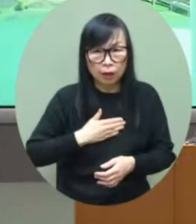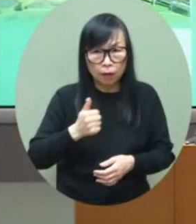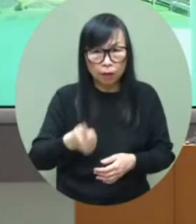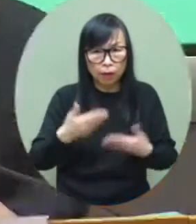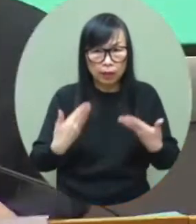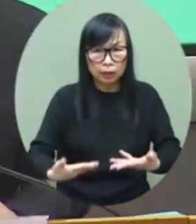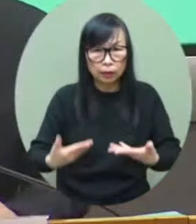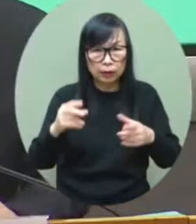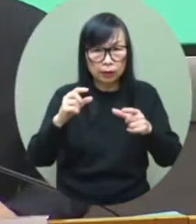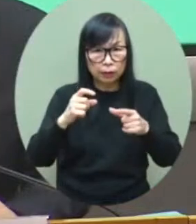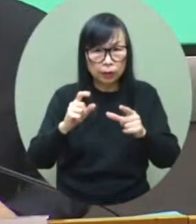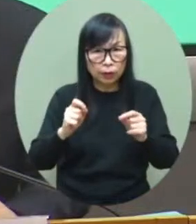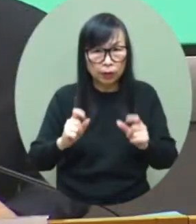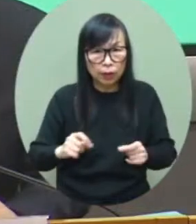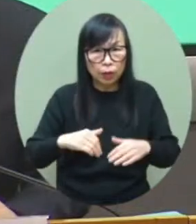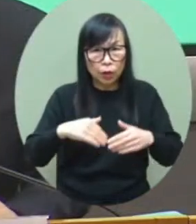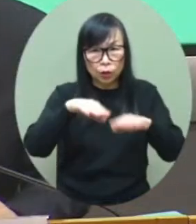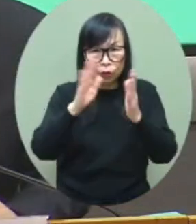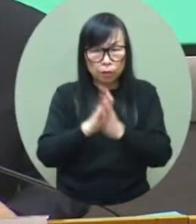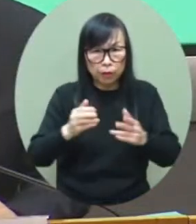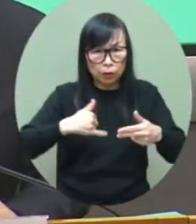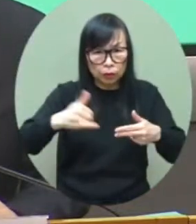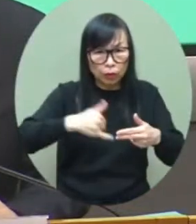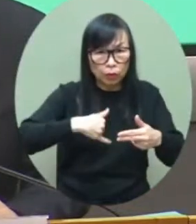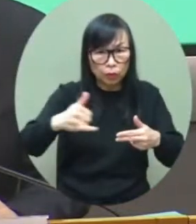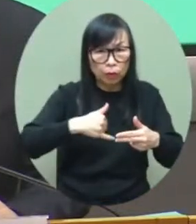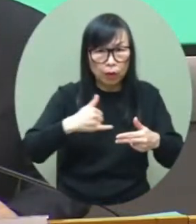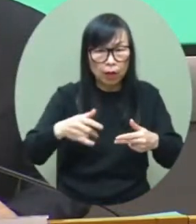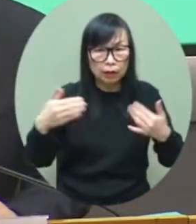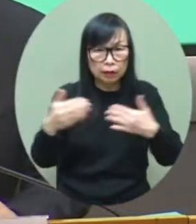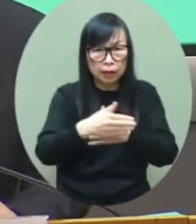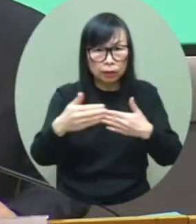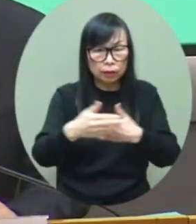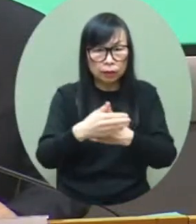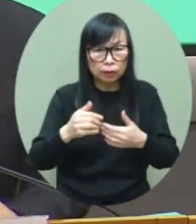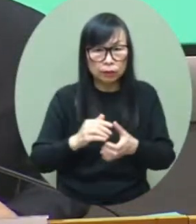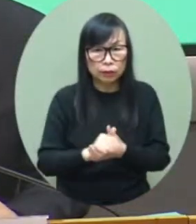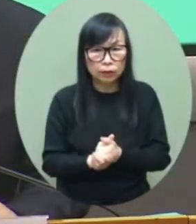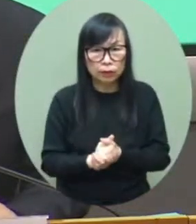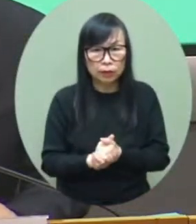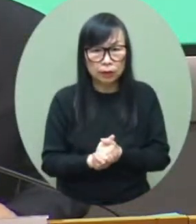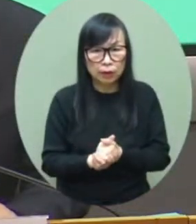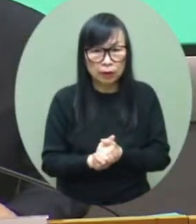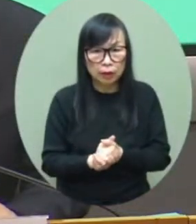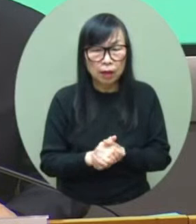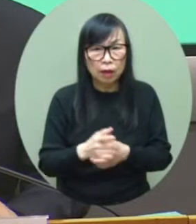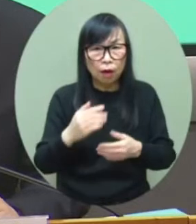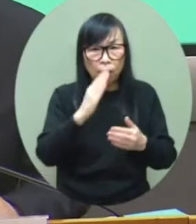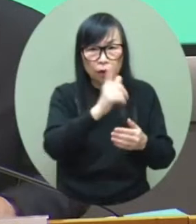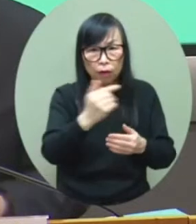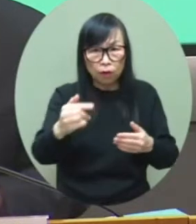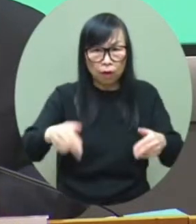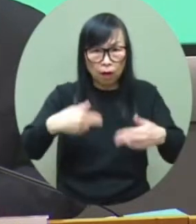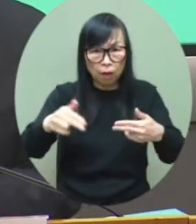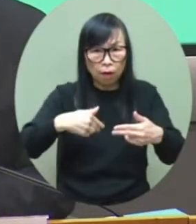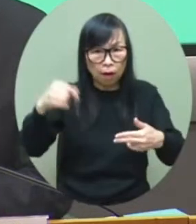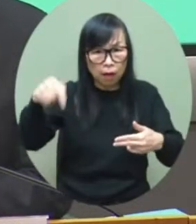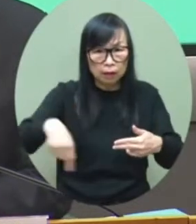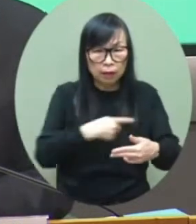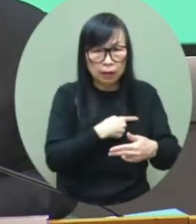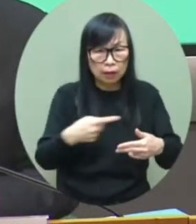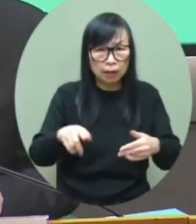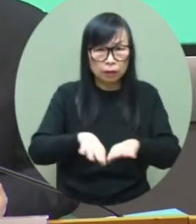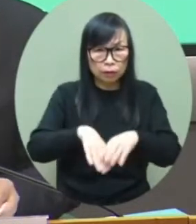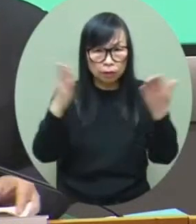and media friends. I will talk about the transportation arrangements after the full resumption of cross-boundary